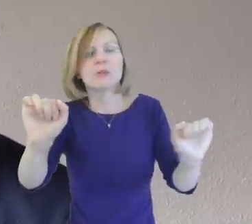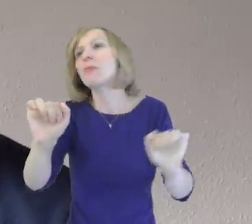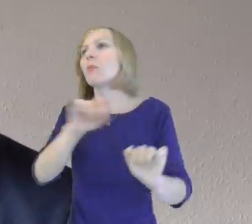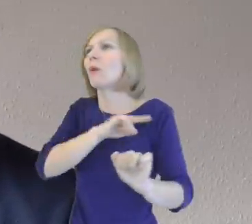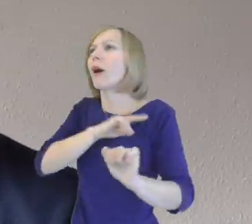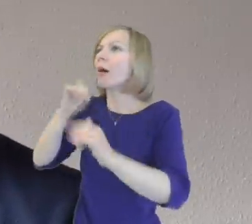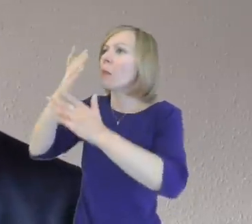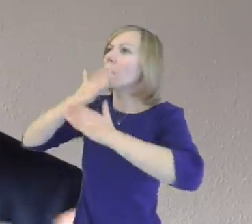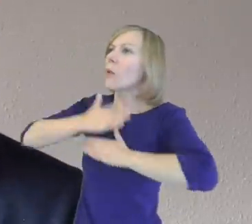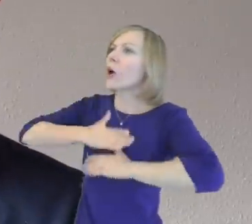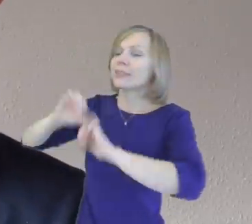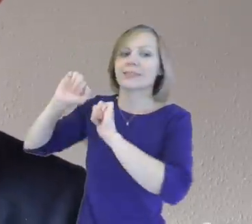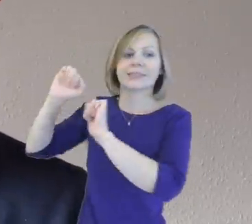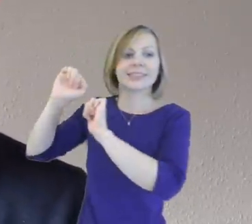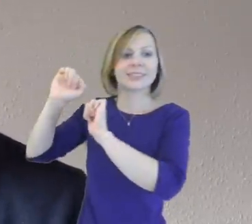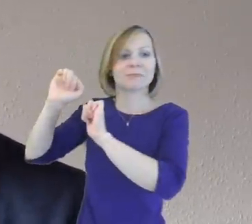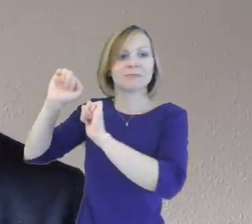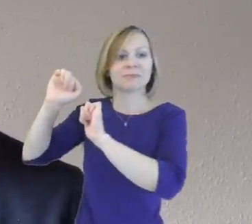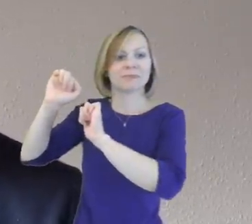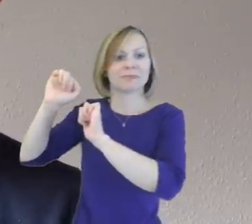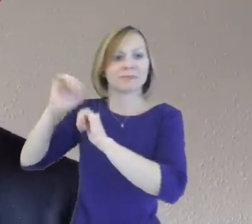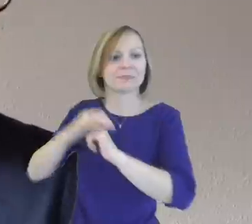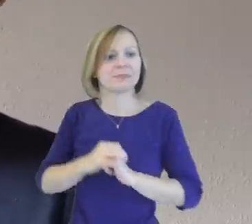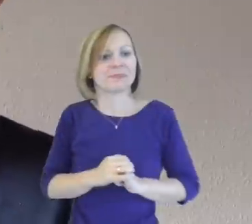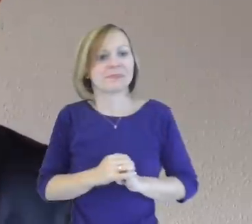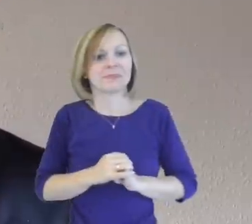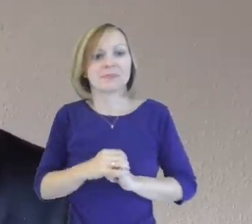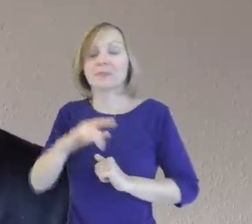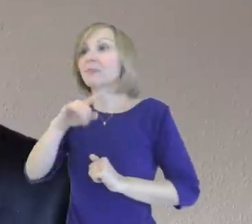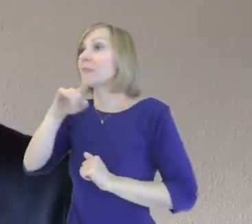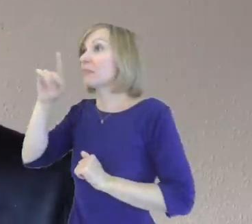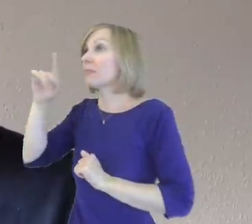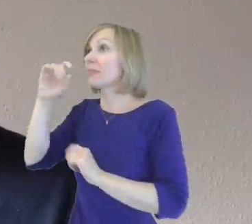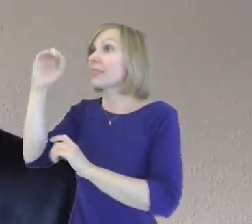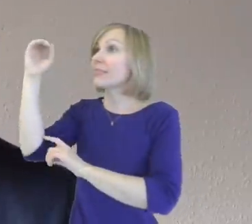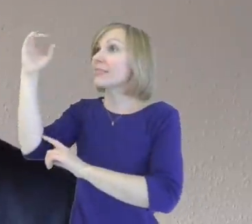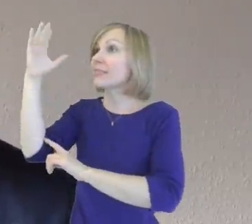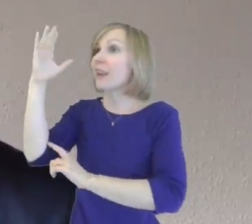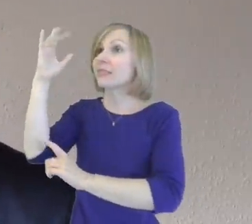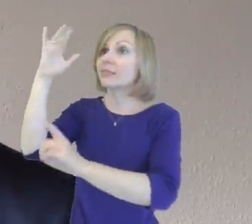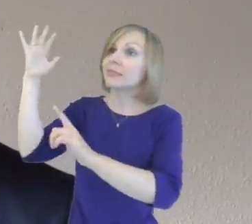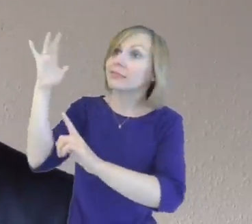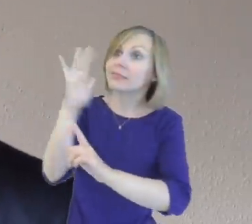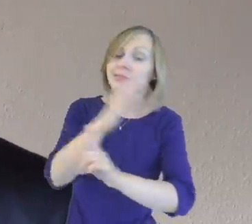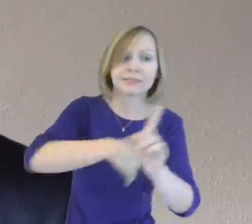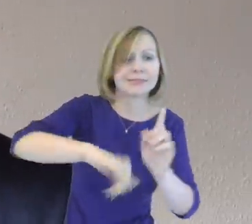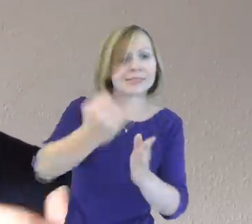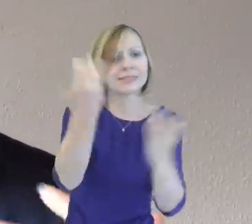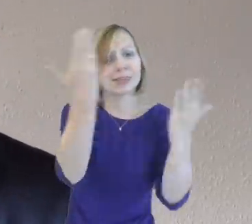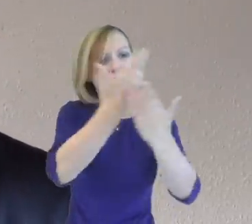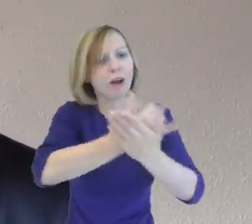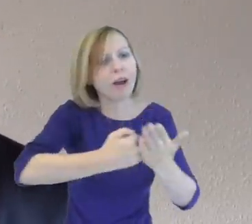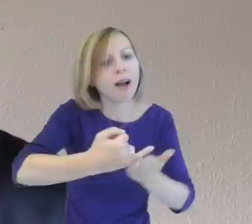God, whereby the dayspring from on high hath visited us, to give light to them that sit in darkness